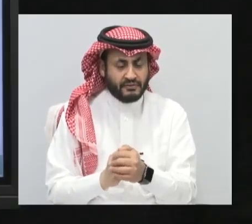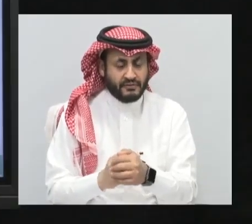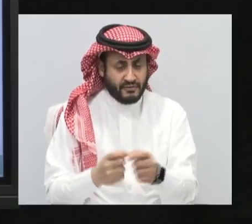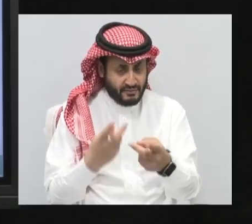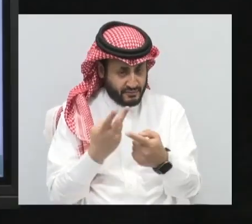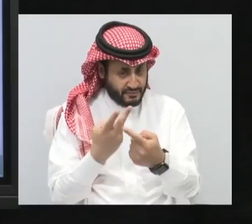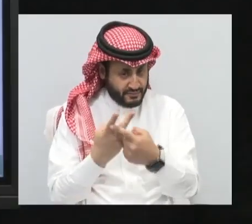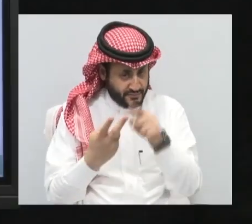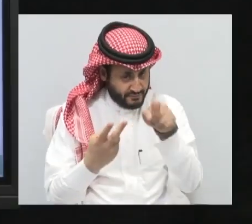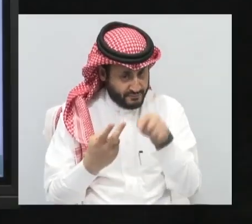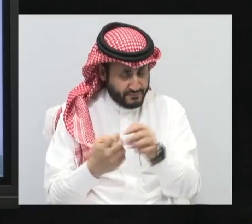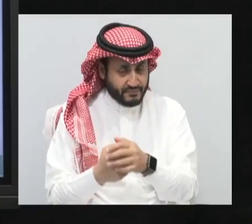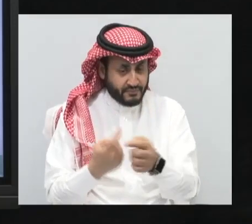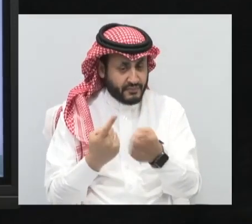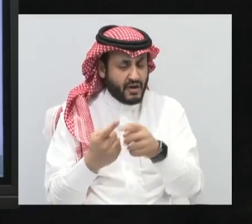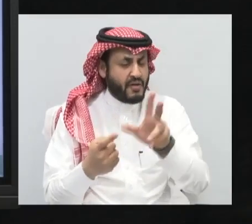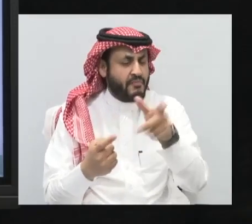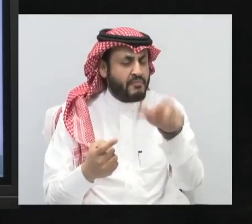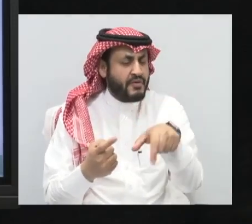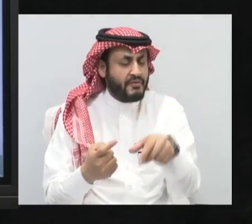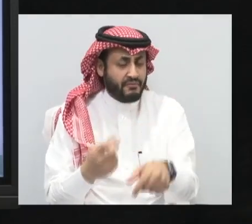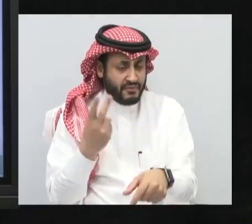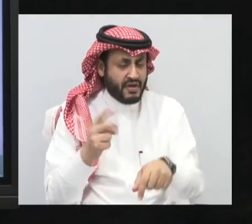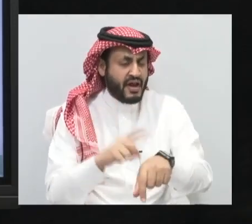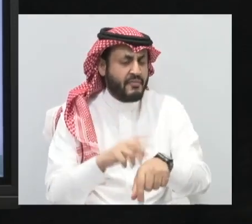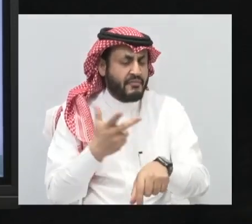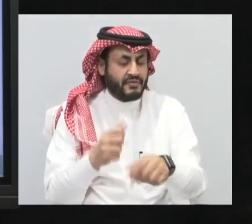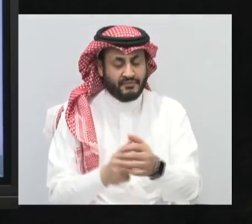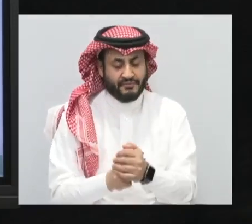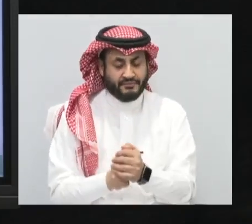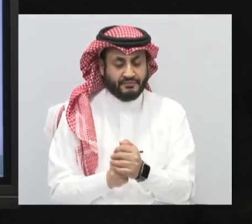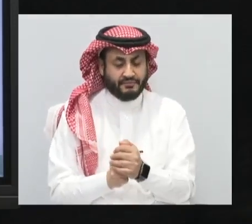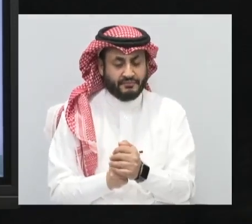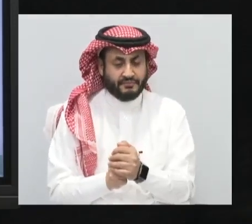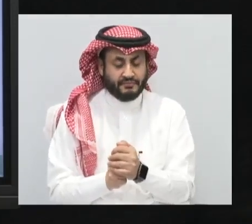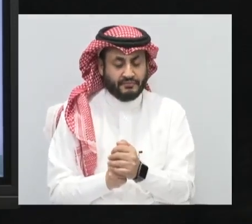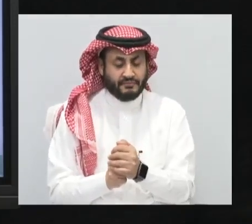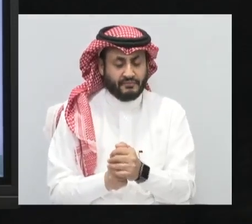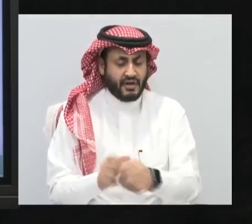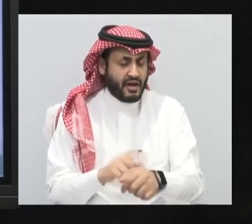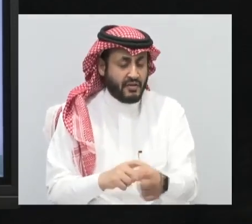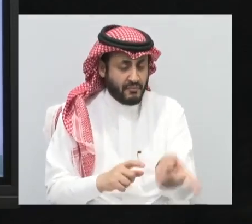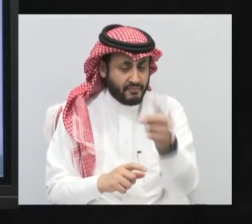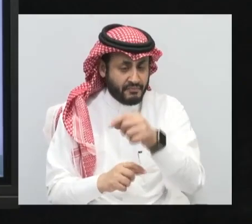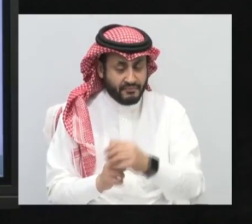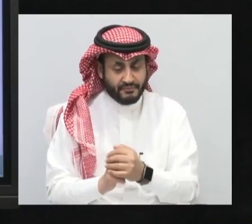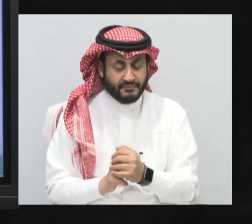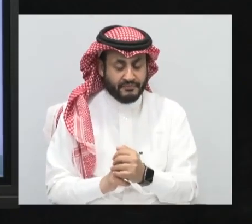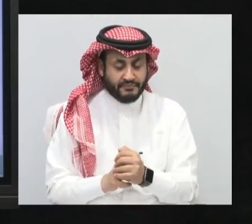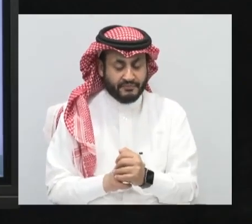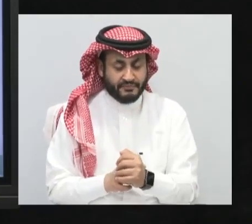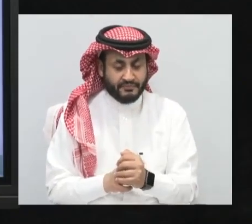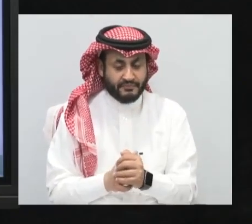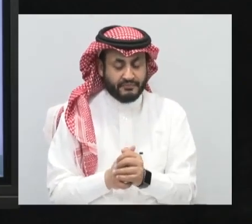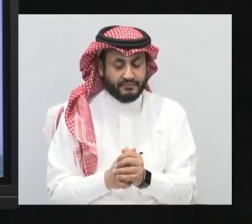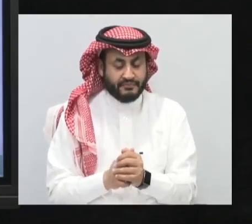want? Jim wants his brother, his friend, to bring some snacks. When to bring the snacks? Tomorrow. So here we answered